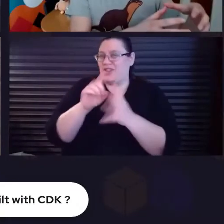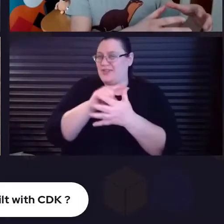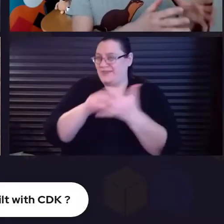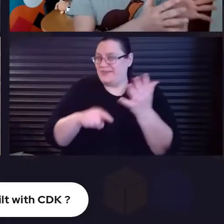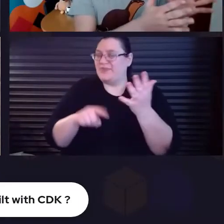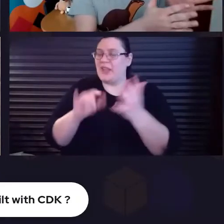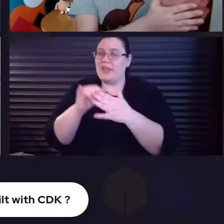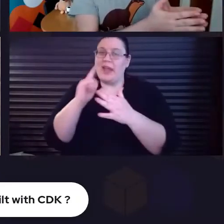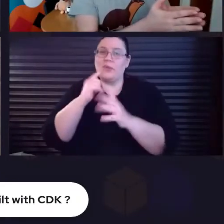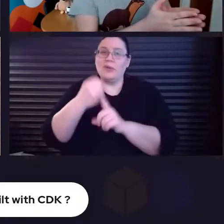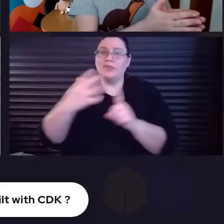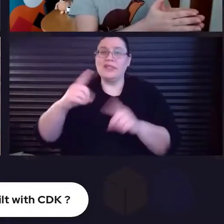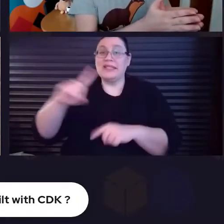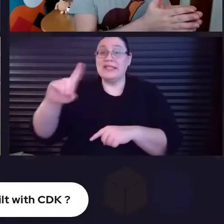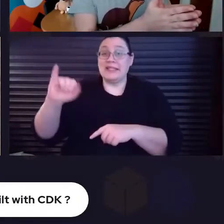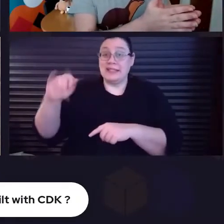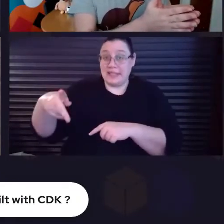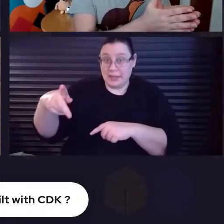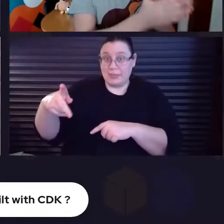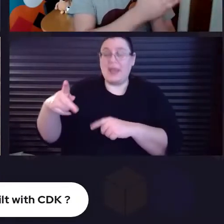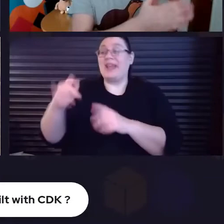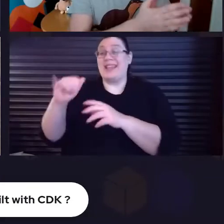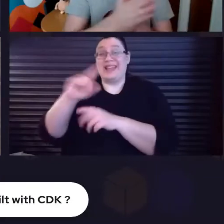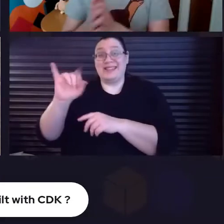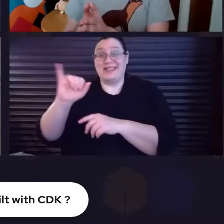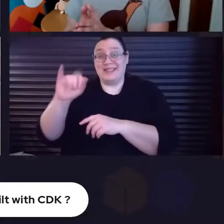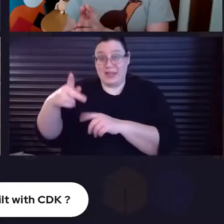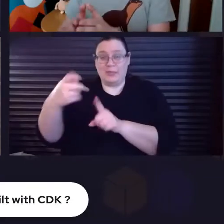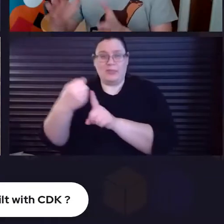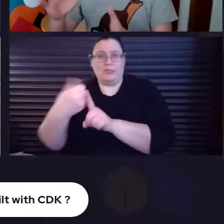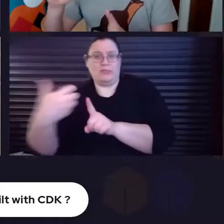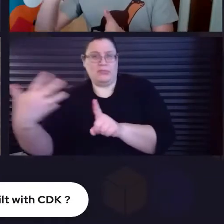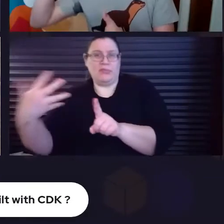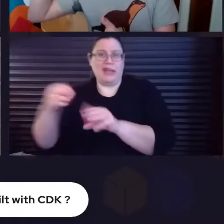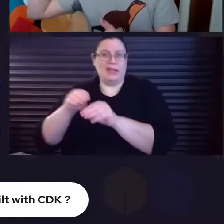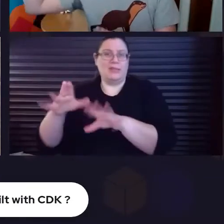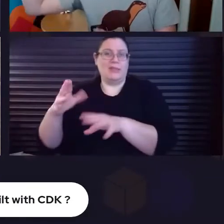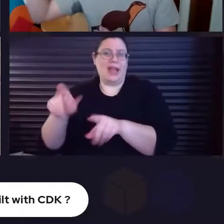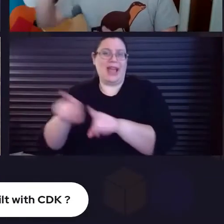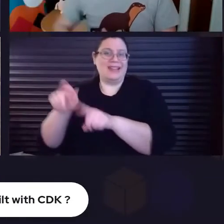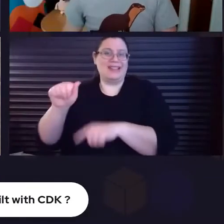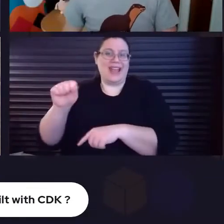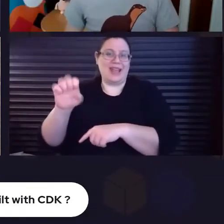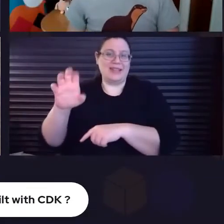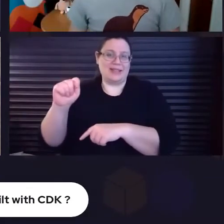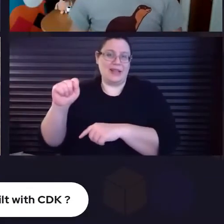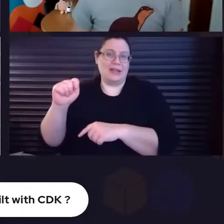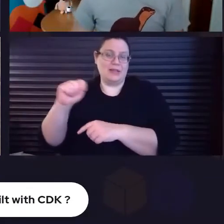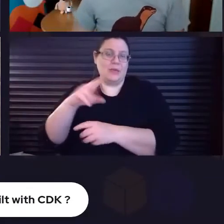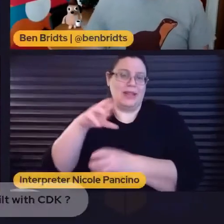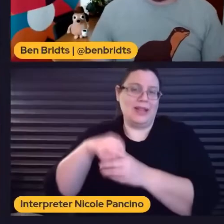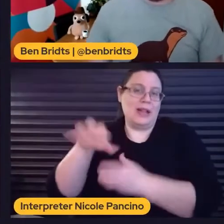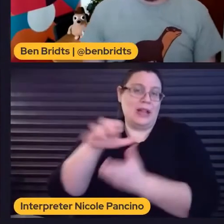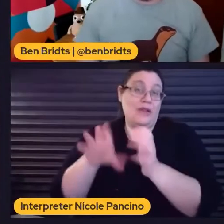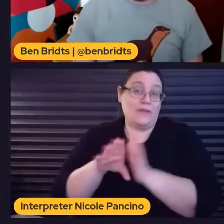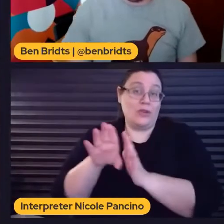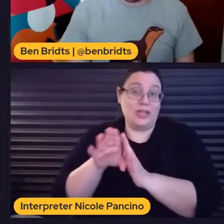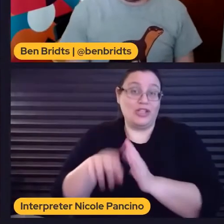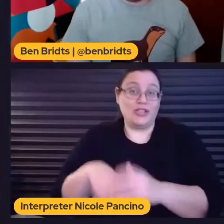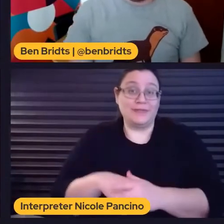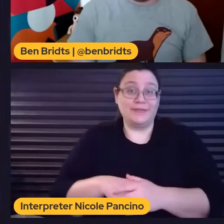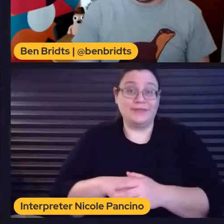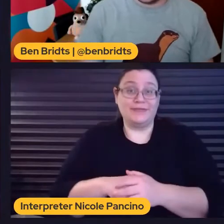out the zip, and then you can build that zip and deploy that as an asset inside of CloudFormation. Yeah,